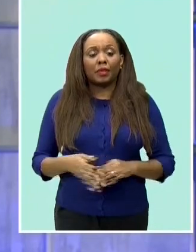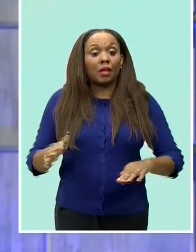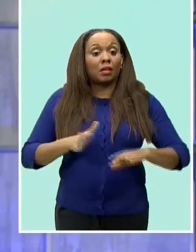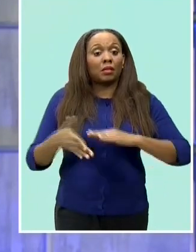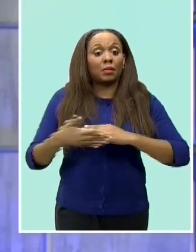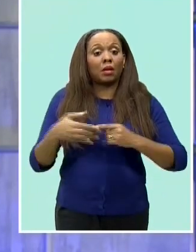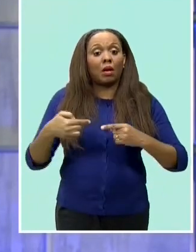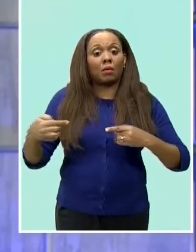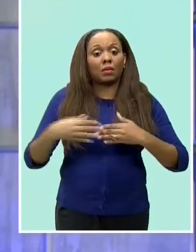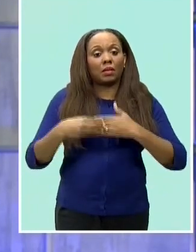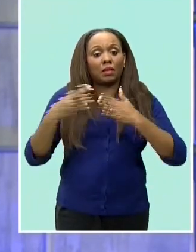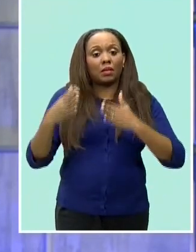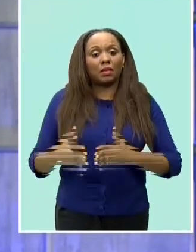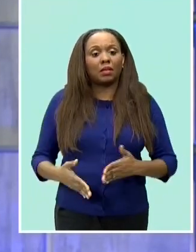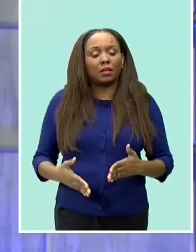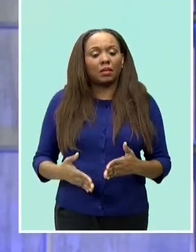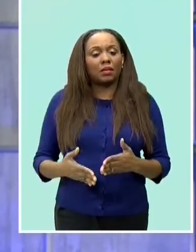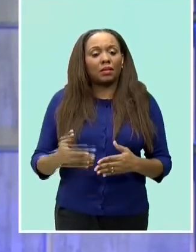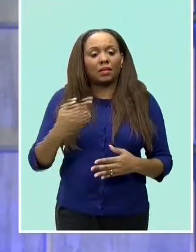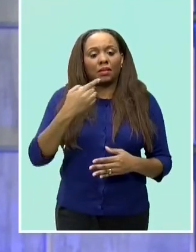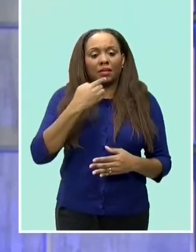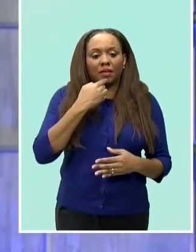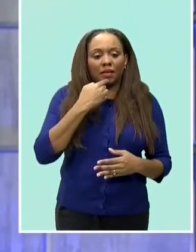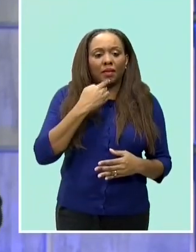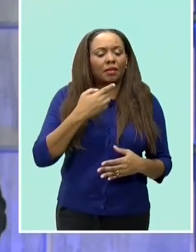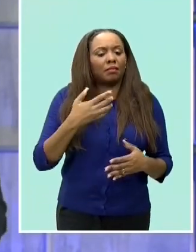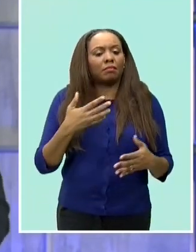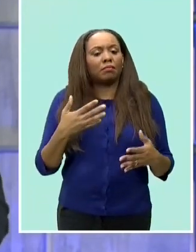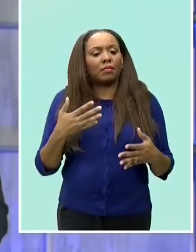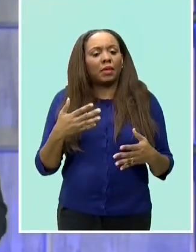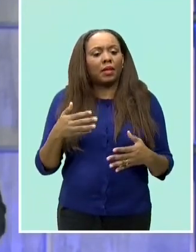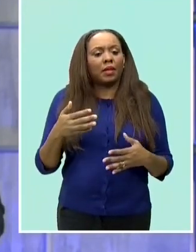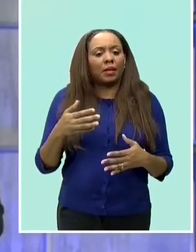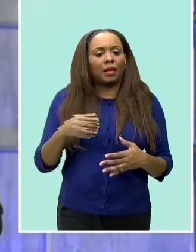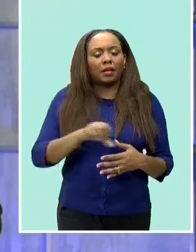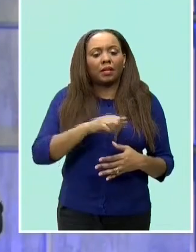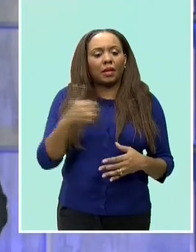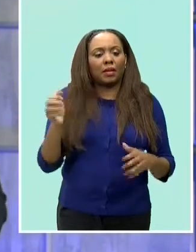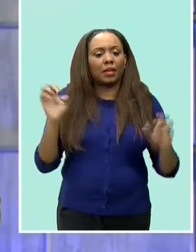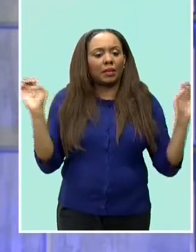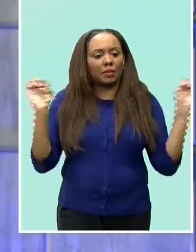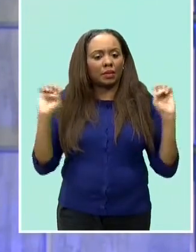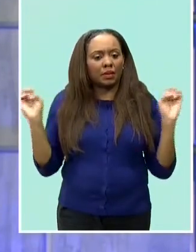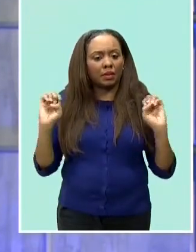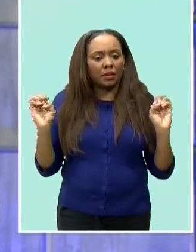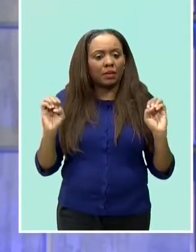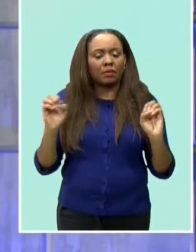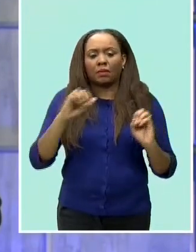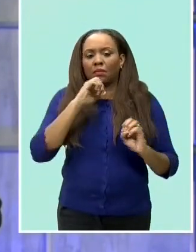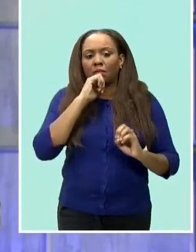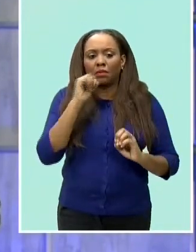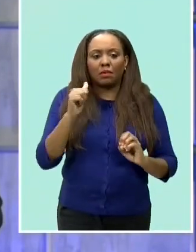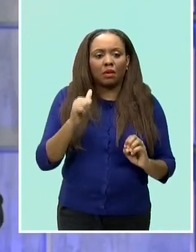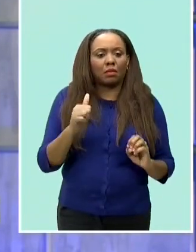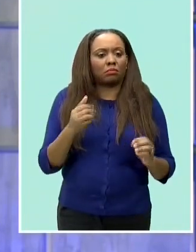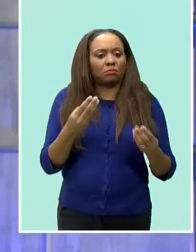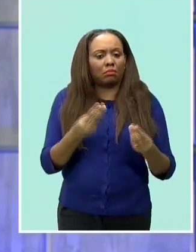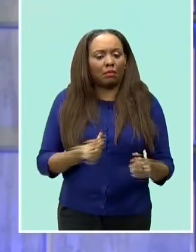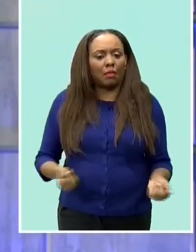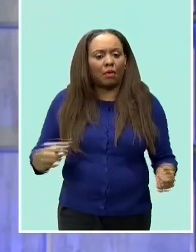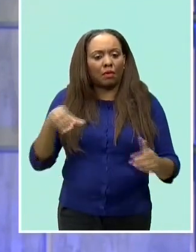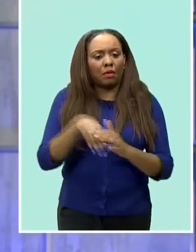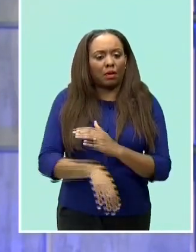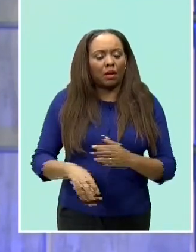Jamaica's opposition leader, Dr. Peter Phillips, remains firm in his stance that another state of emergency will not, by itself, solve the country's